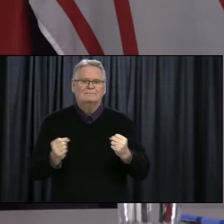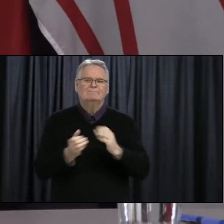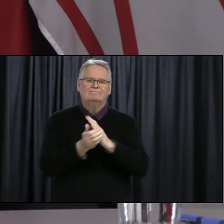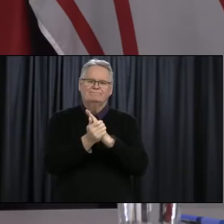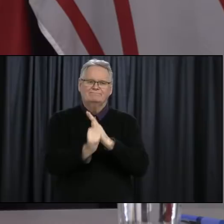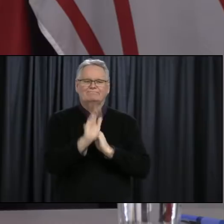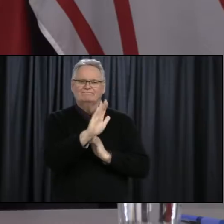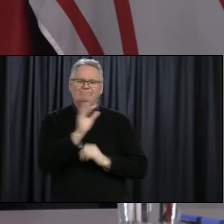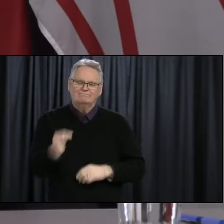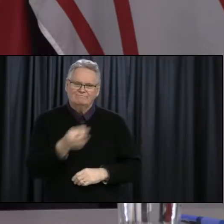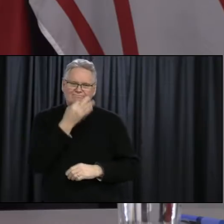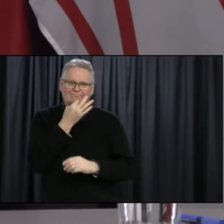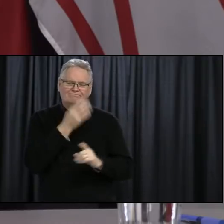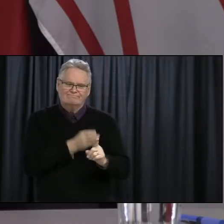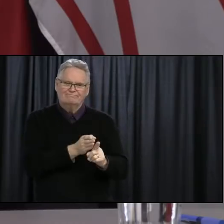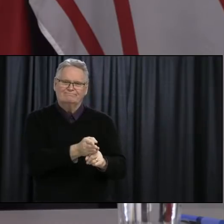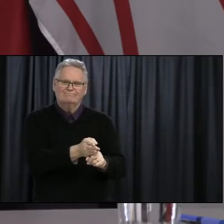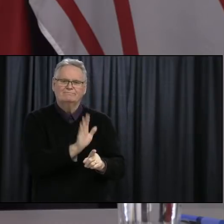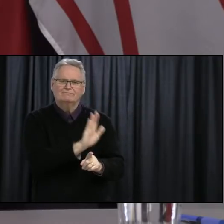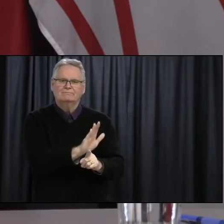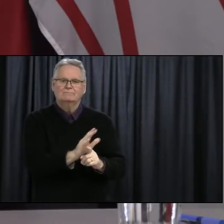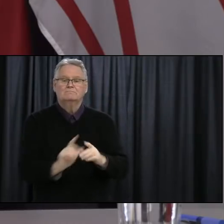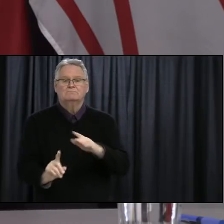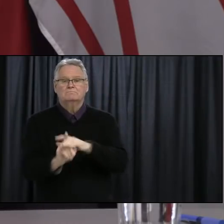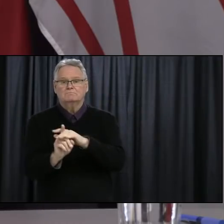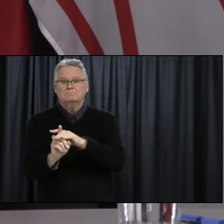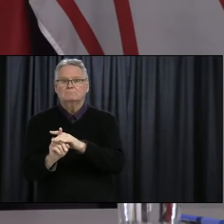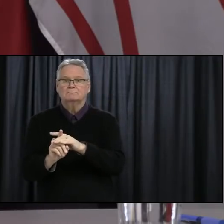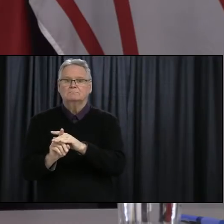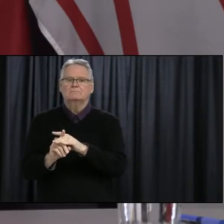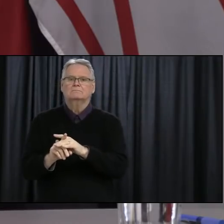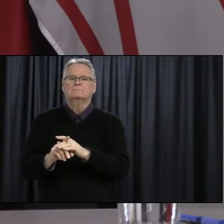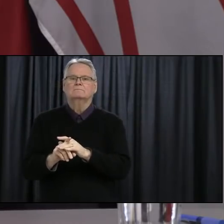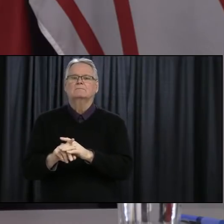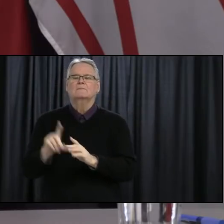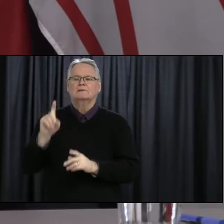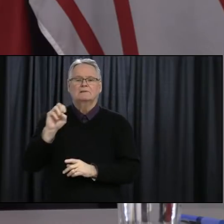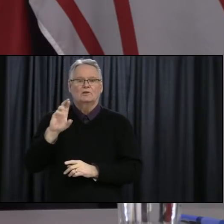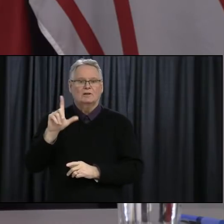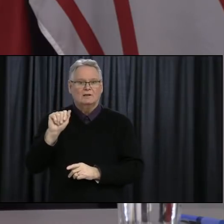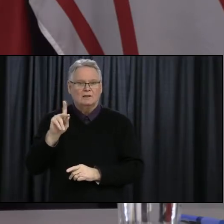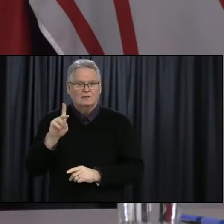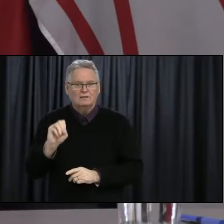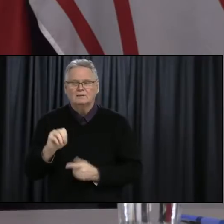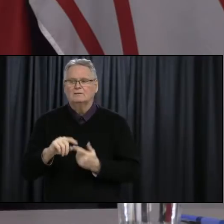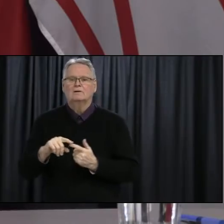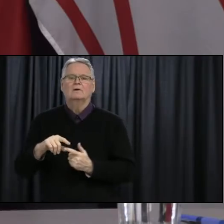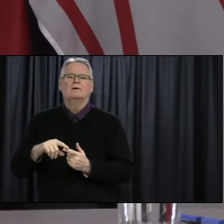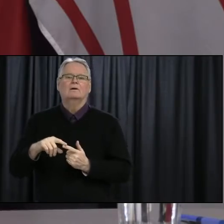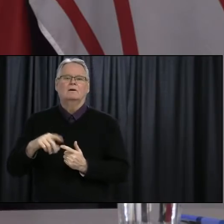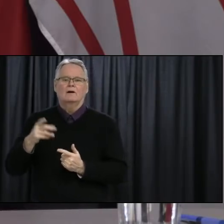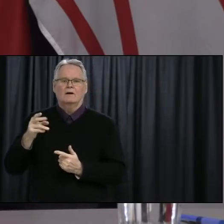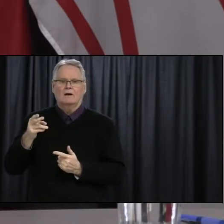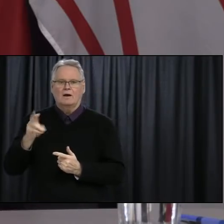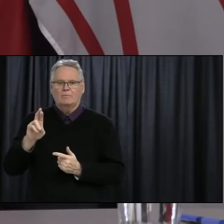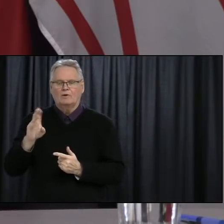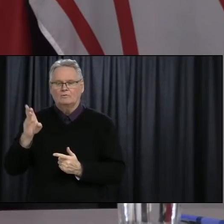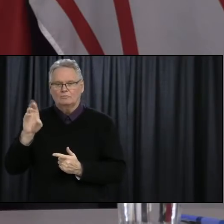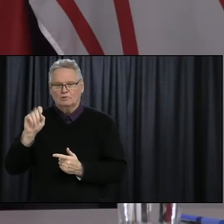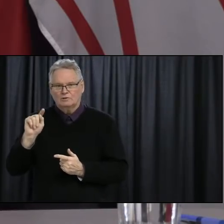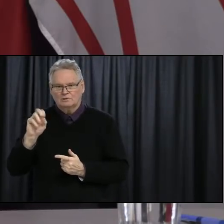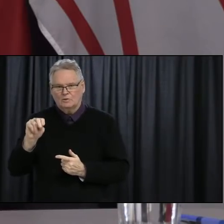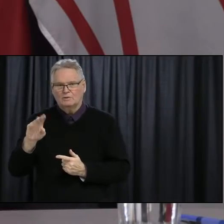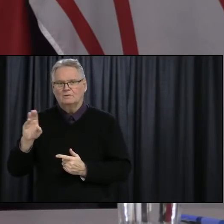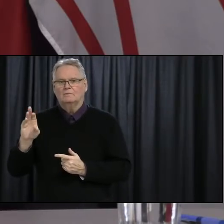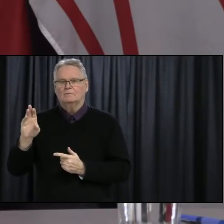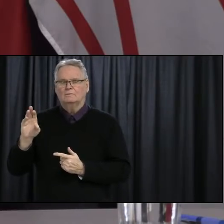in Deer Lake, outbreaks in Harbour Breton, and even if you think back, believe it or not, almost a year ago, to the Calls cluster.